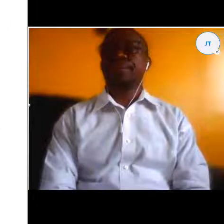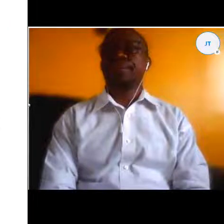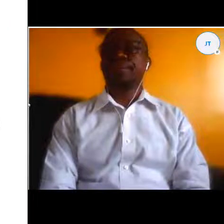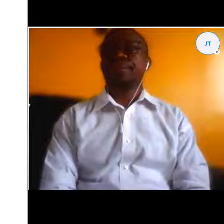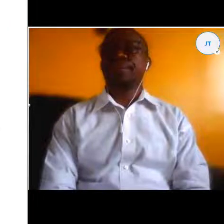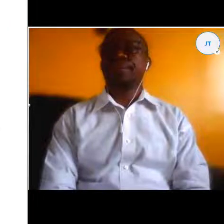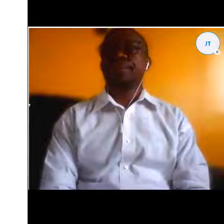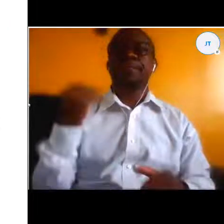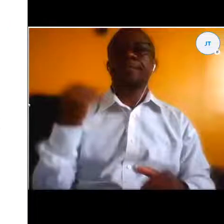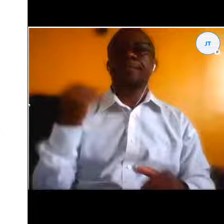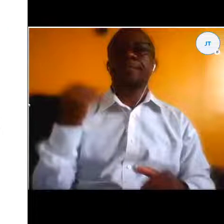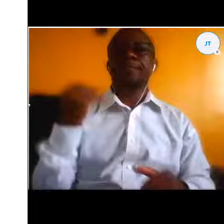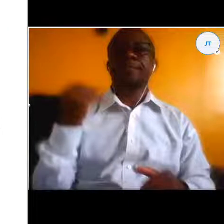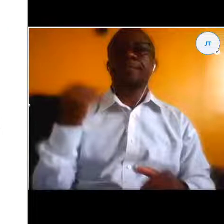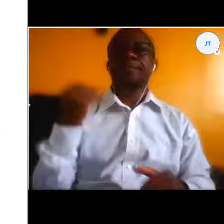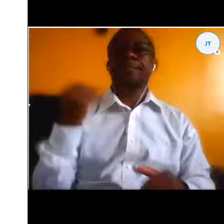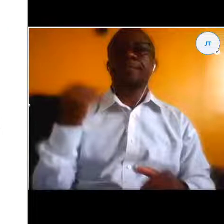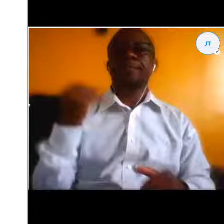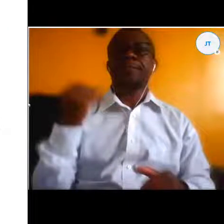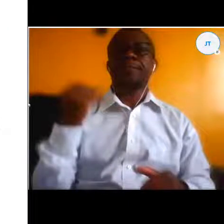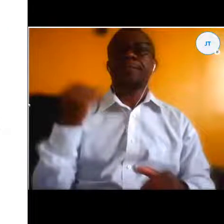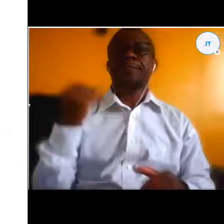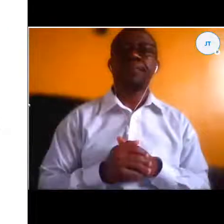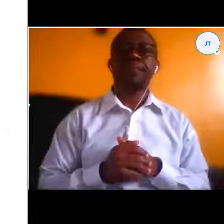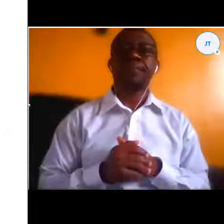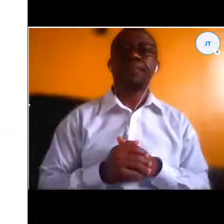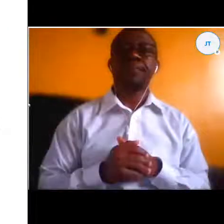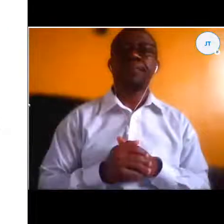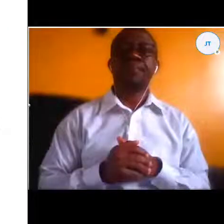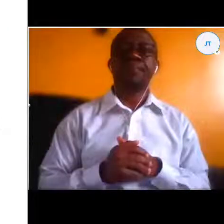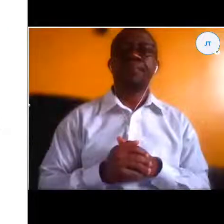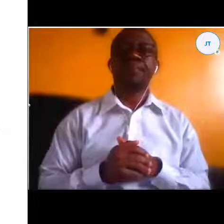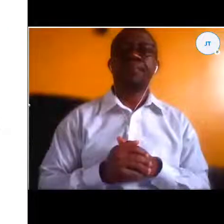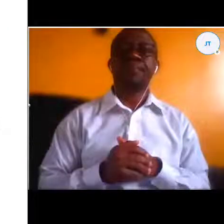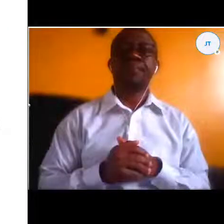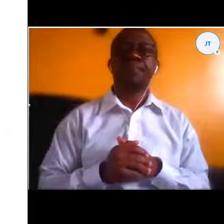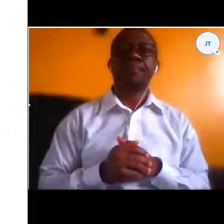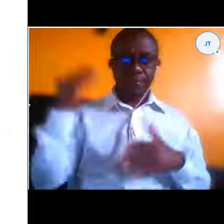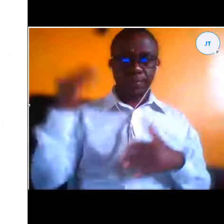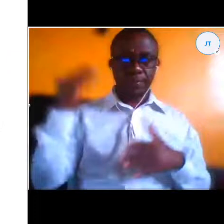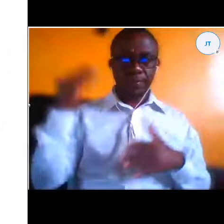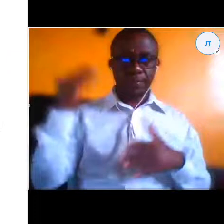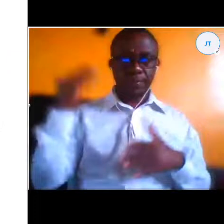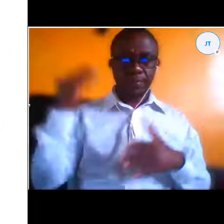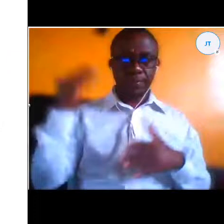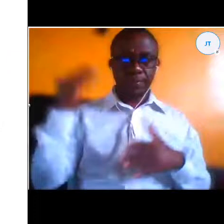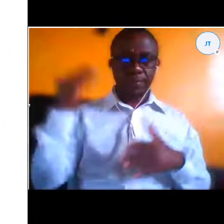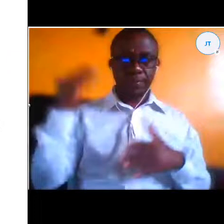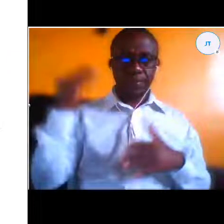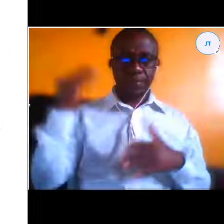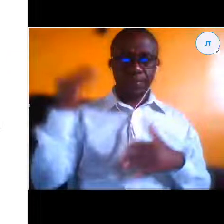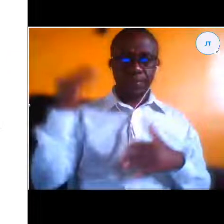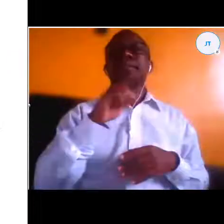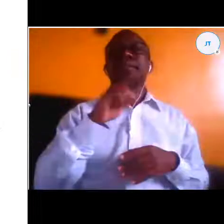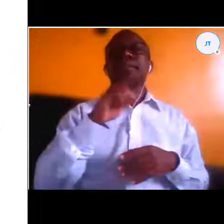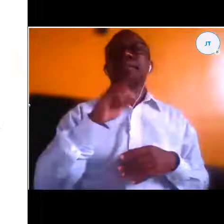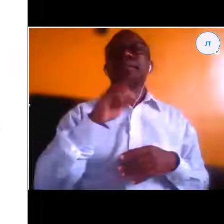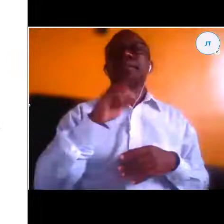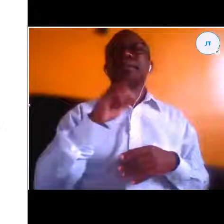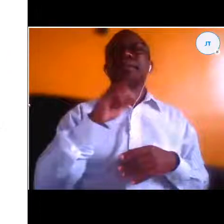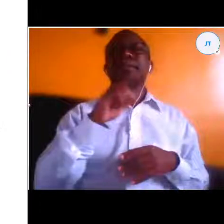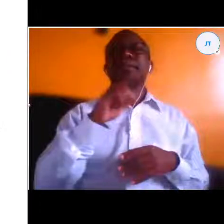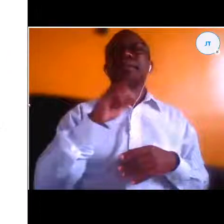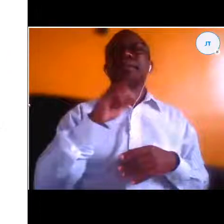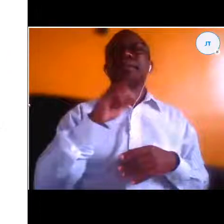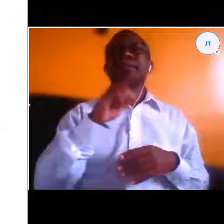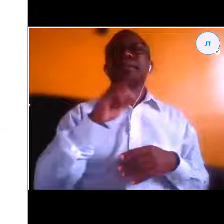Lastly, as I conclude the presentation, we are saying that as the CSO Forum, we